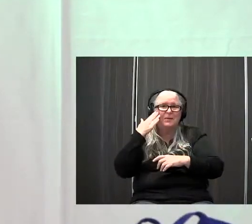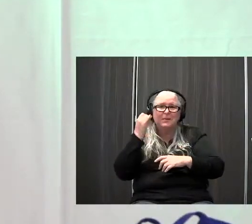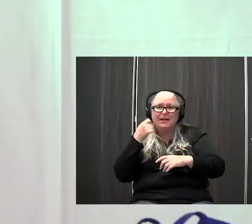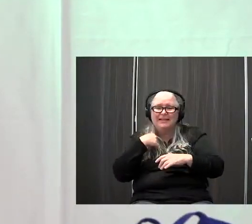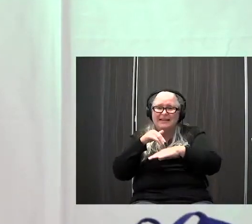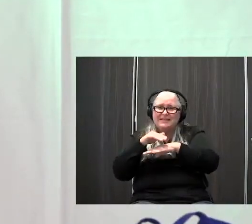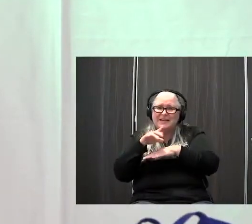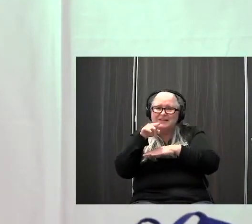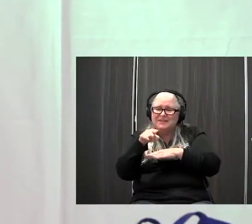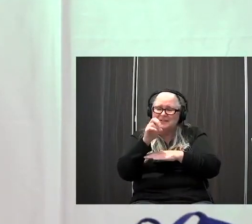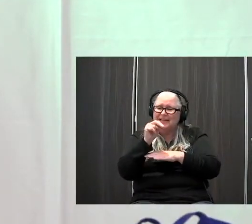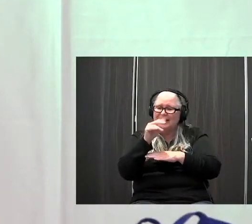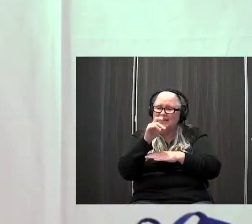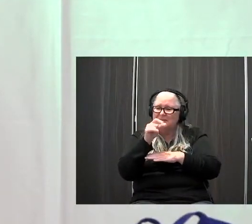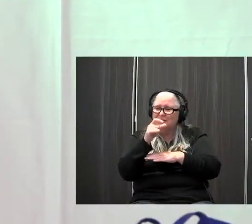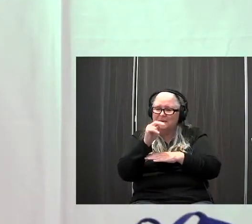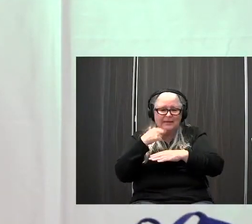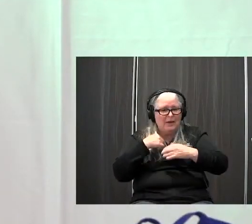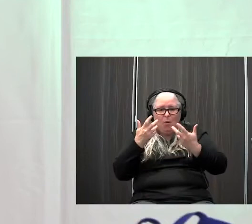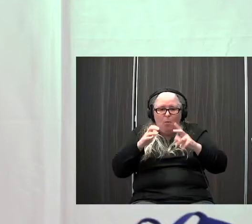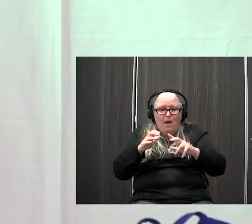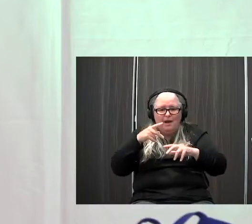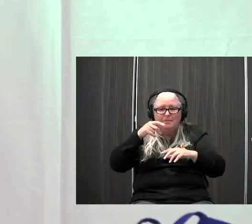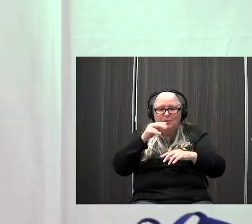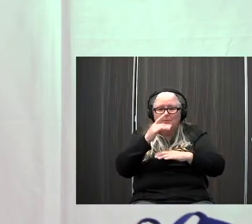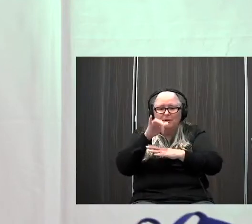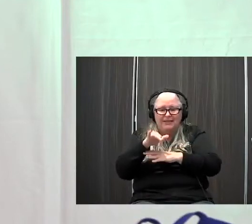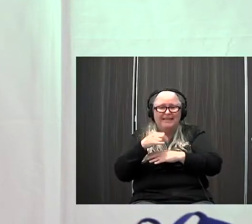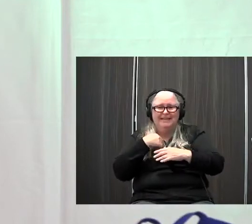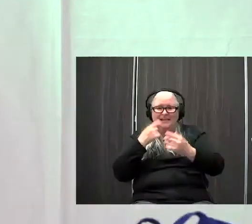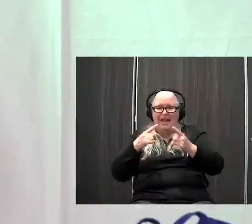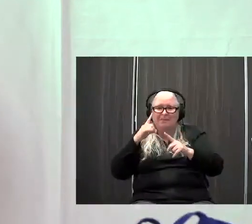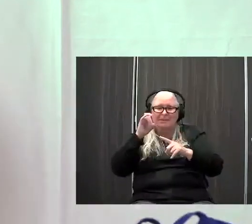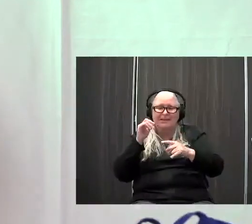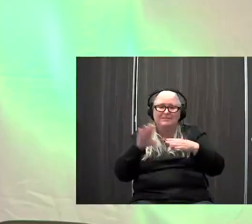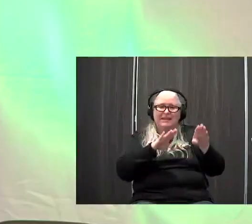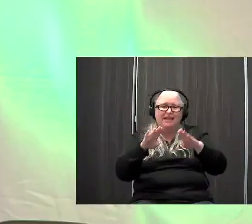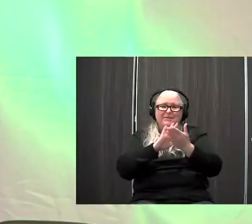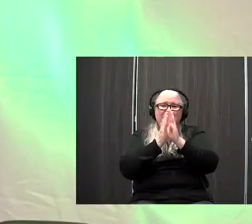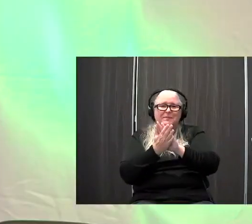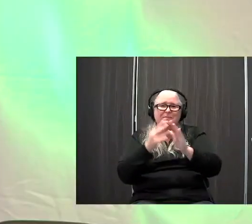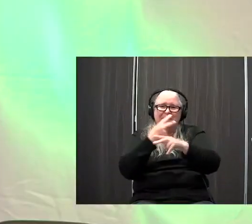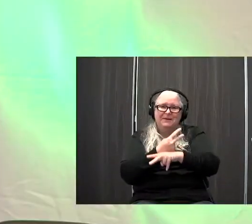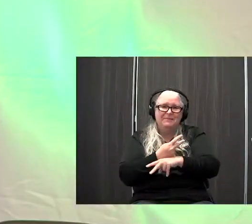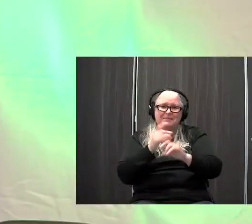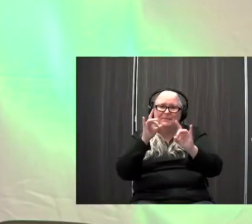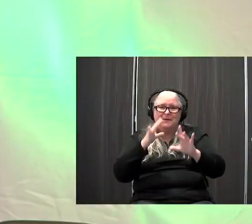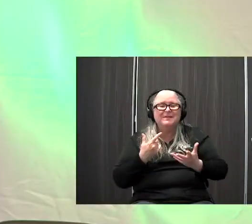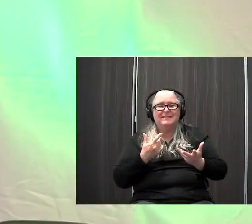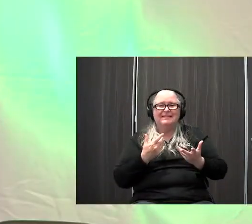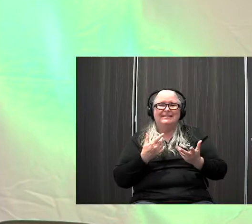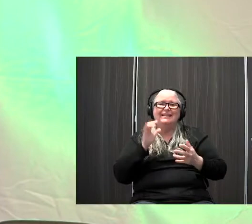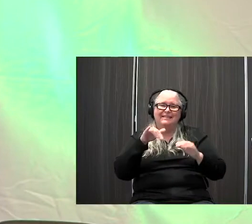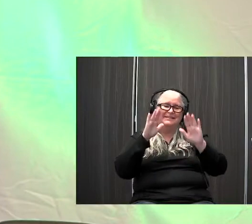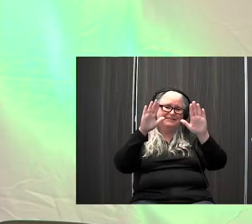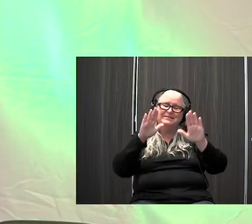endocrine? I don't want puberty to happen. The behaviors are going to get worse. So that's a great question. It is a great question, and I think many